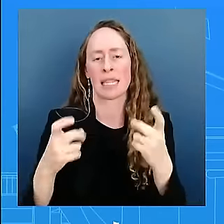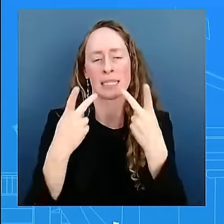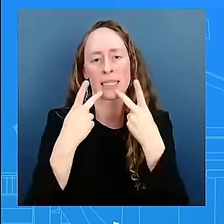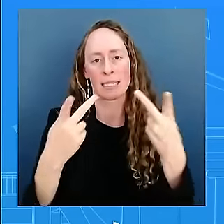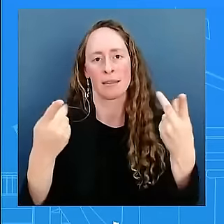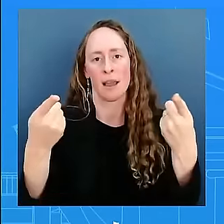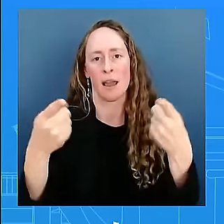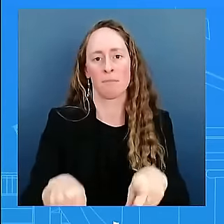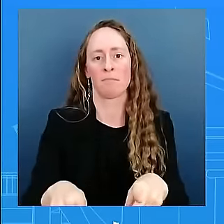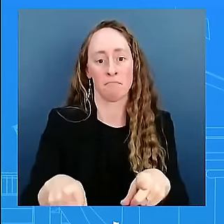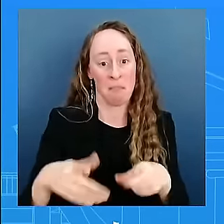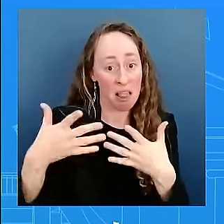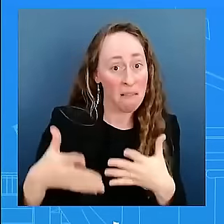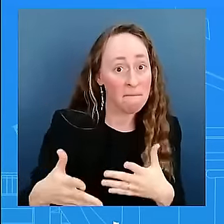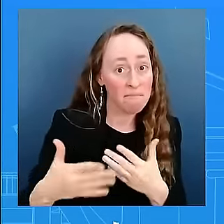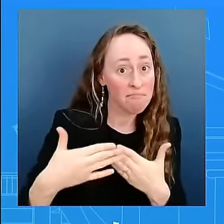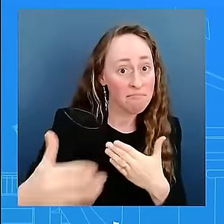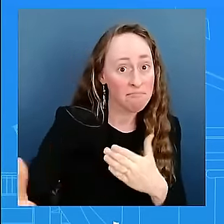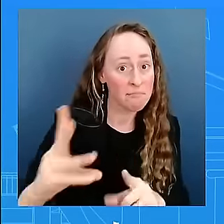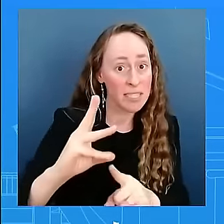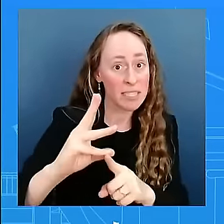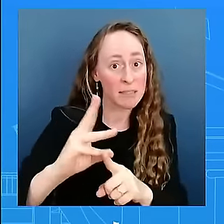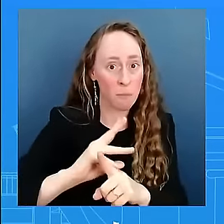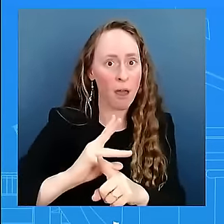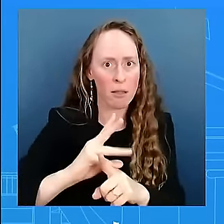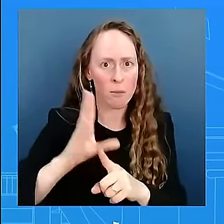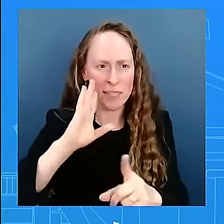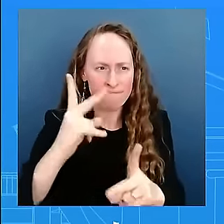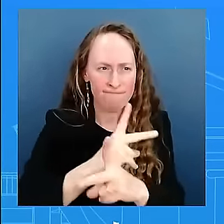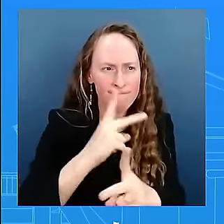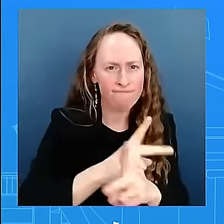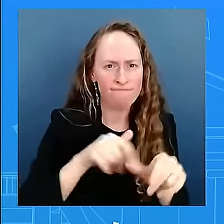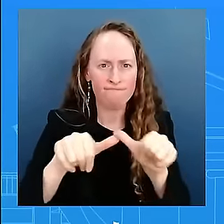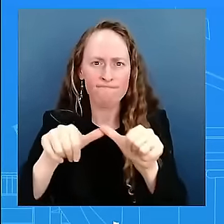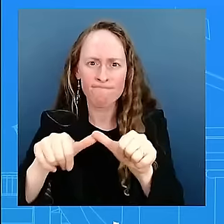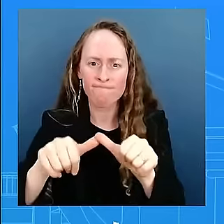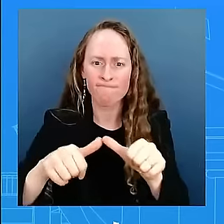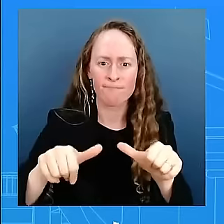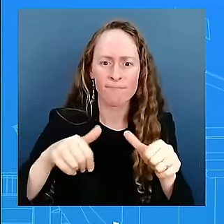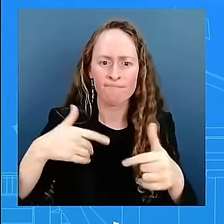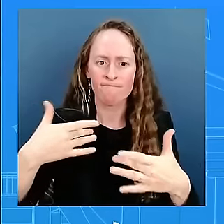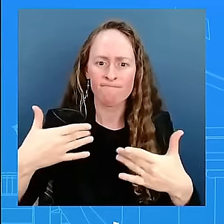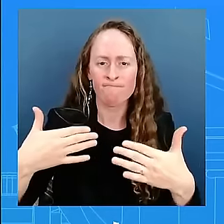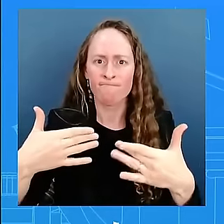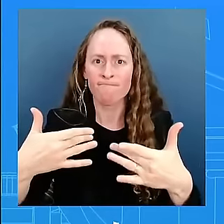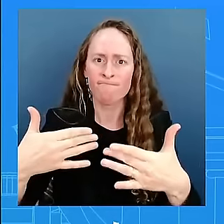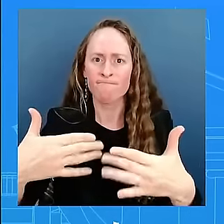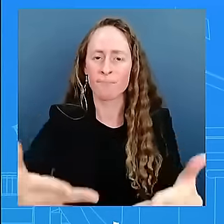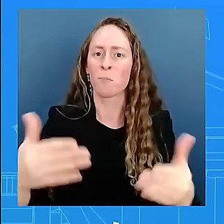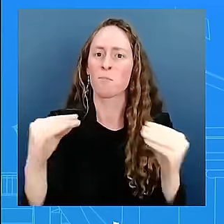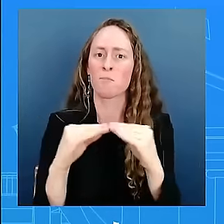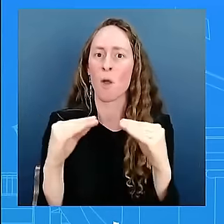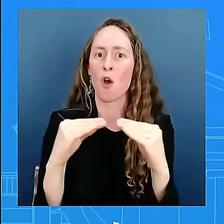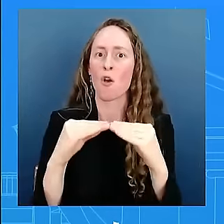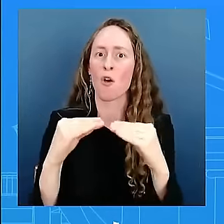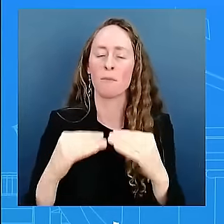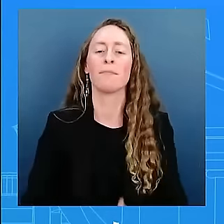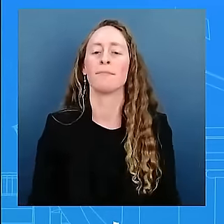for ways to build on that progress. And we will certainly share with you the specifics of that